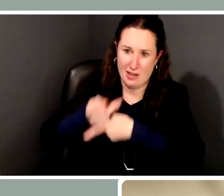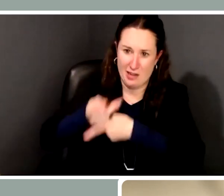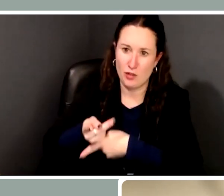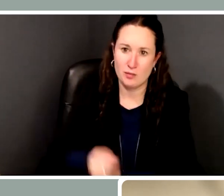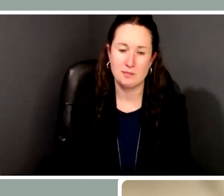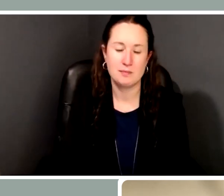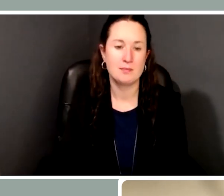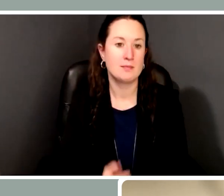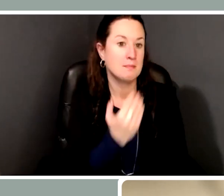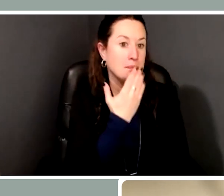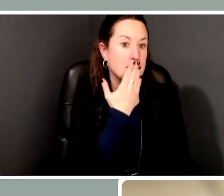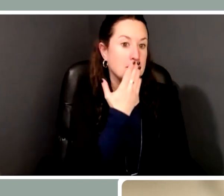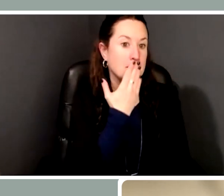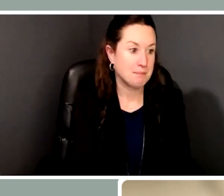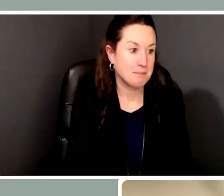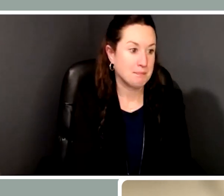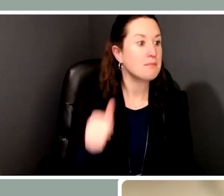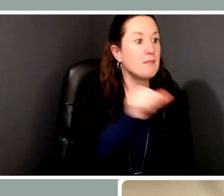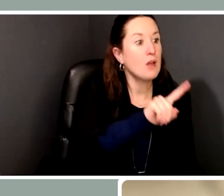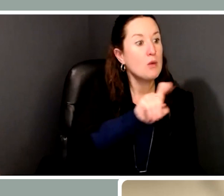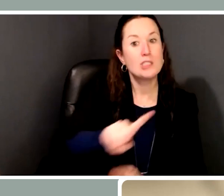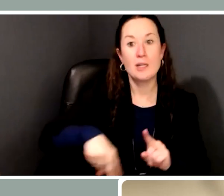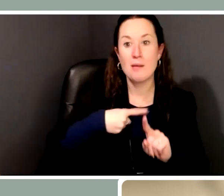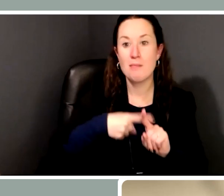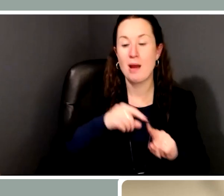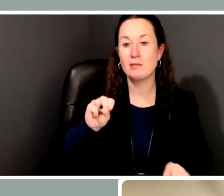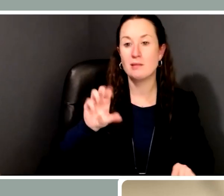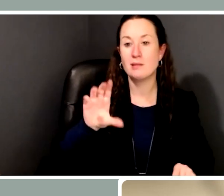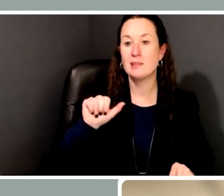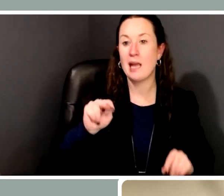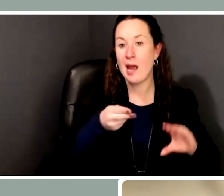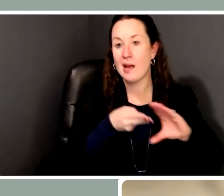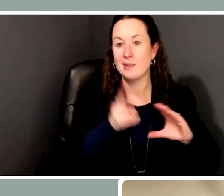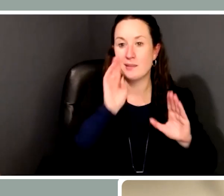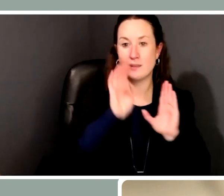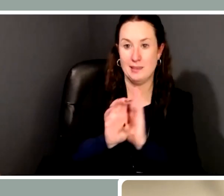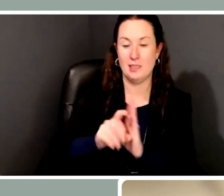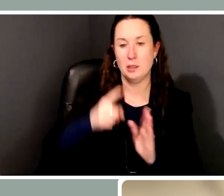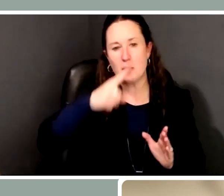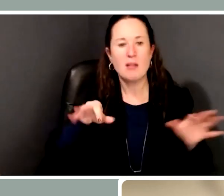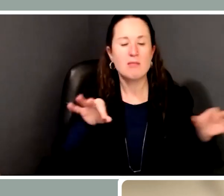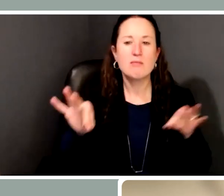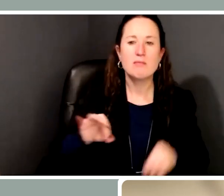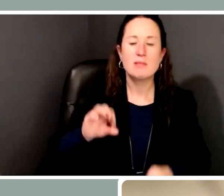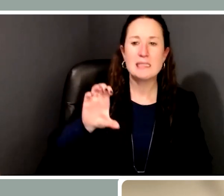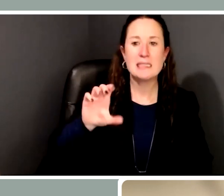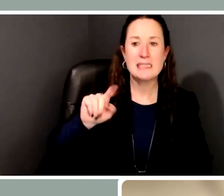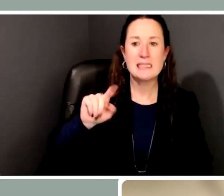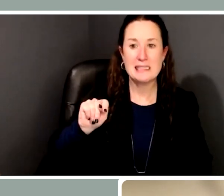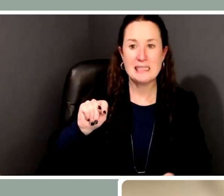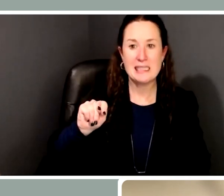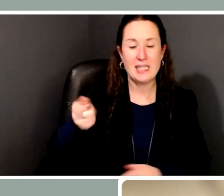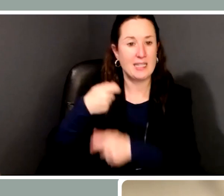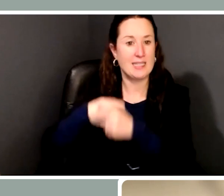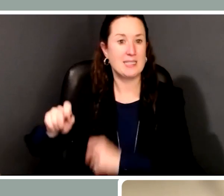There's another question about scans, actually. Can you please touch on the topic of using CT instead of PET scans to